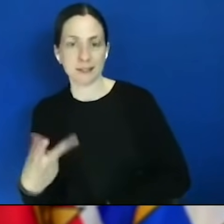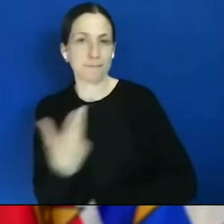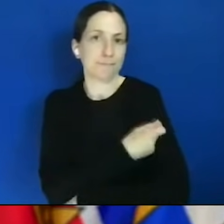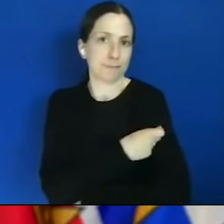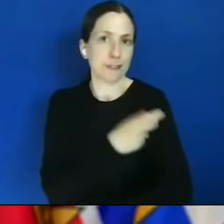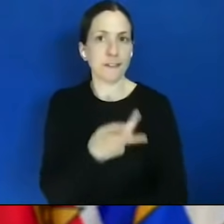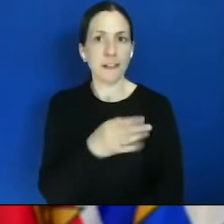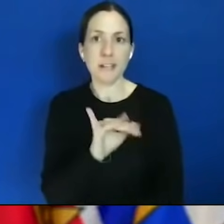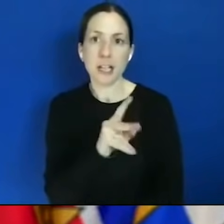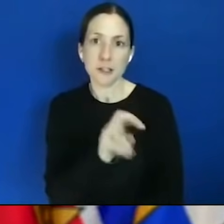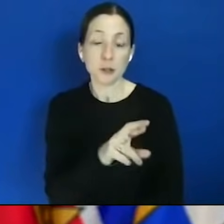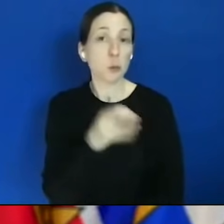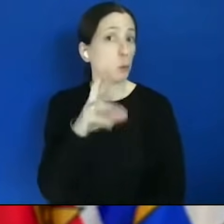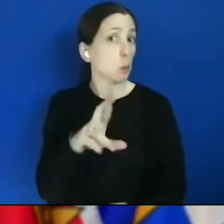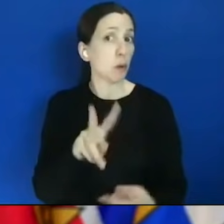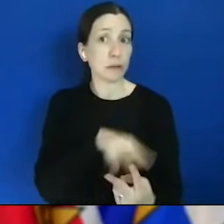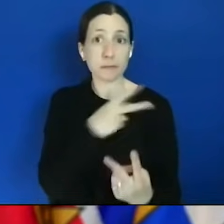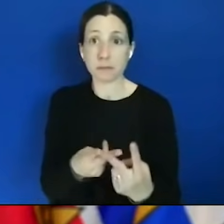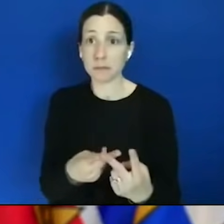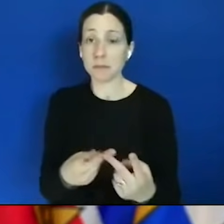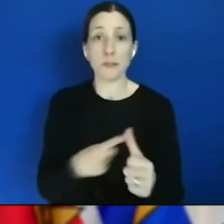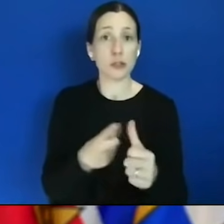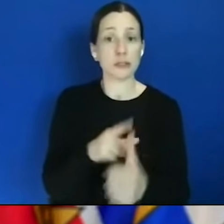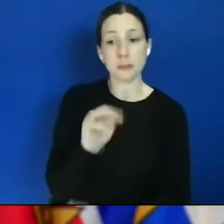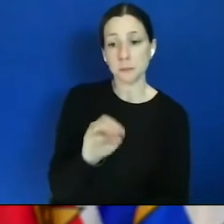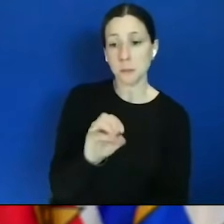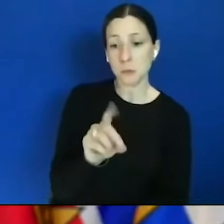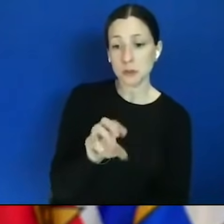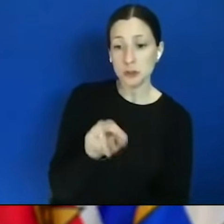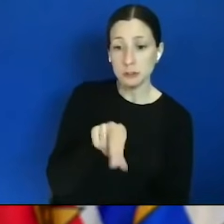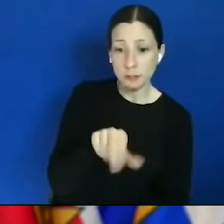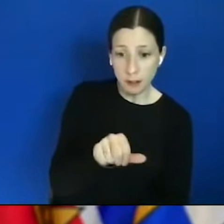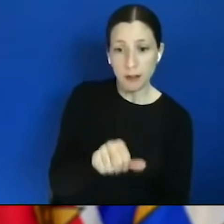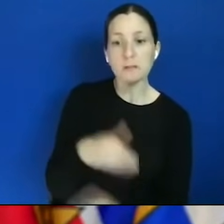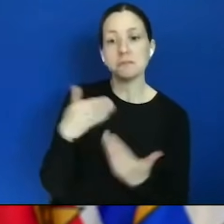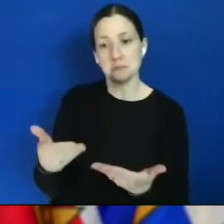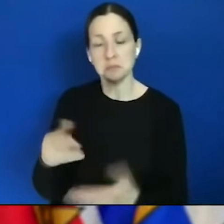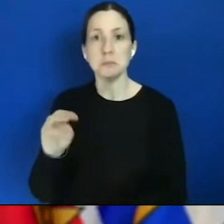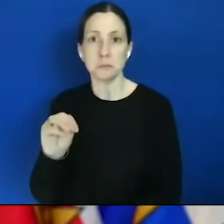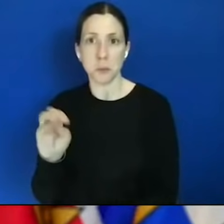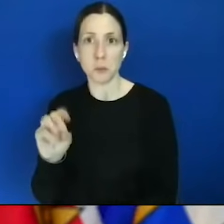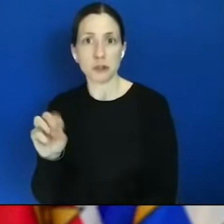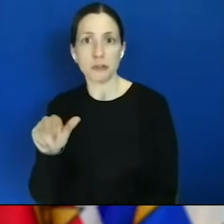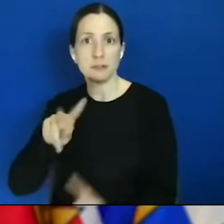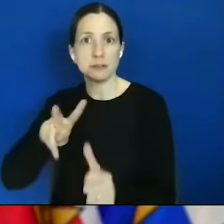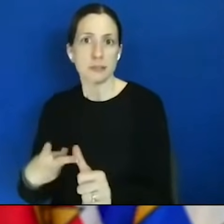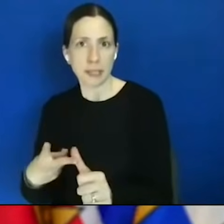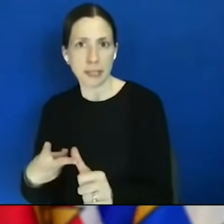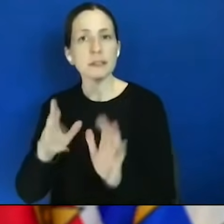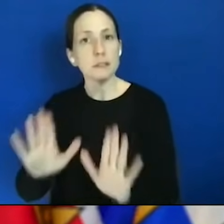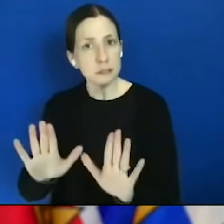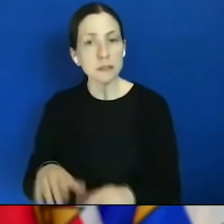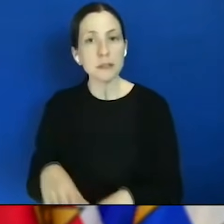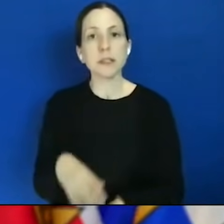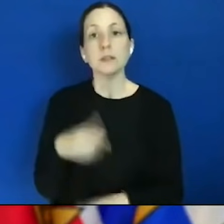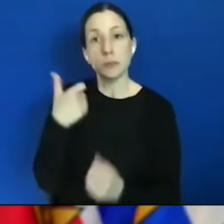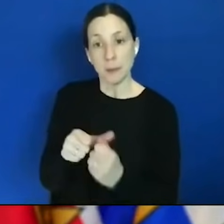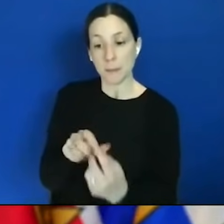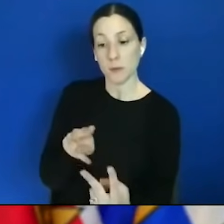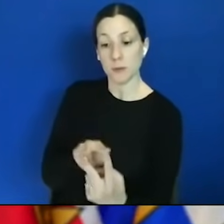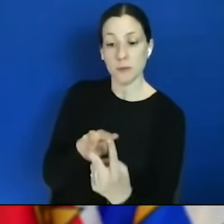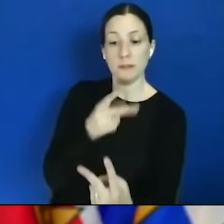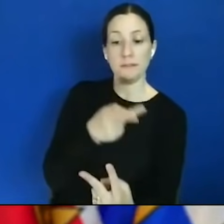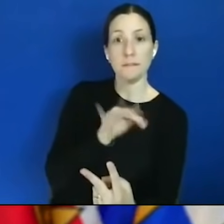for your second dose. And this is interchangeability of the same type of vaccine, so the mRNA vaccines.